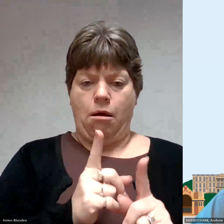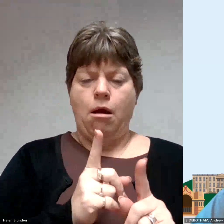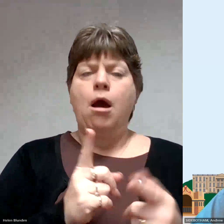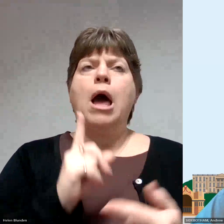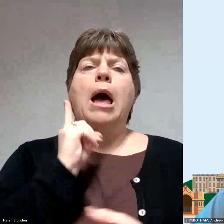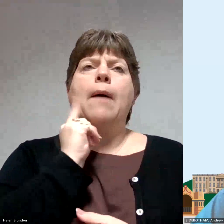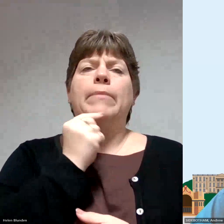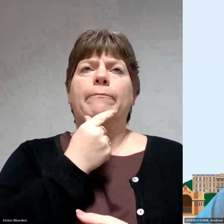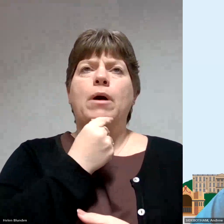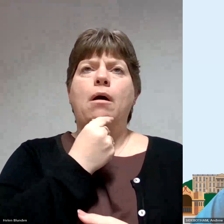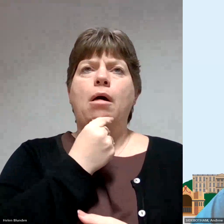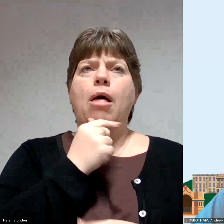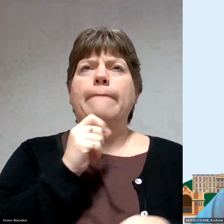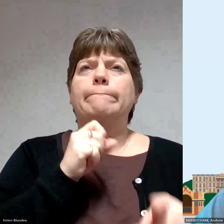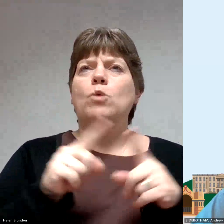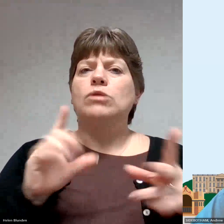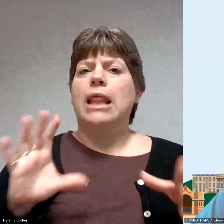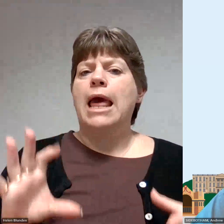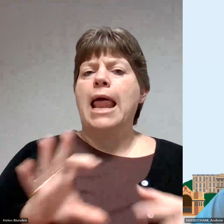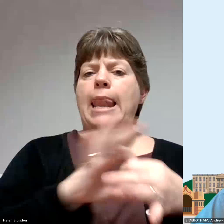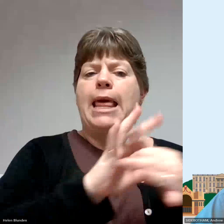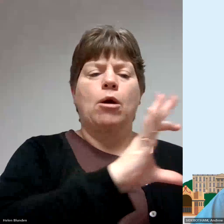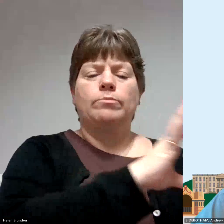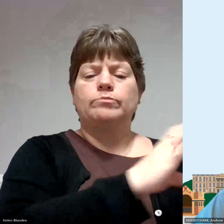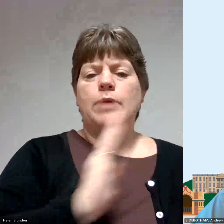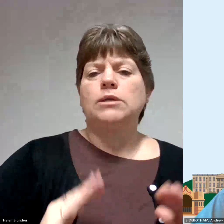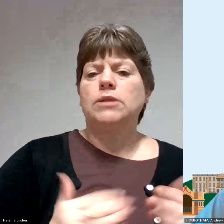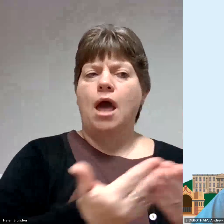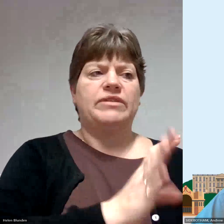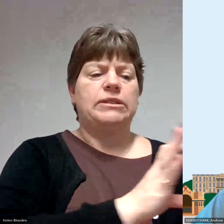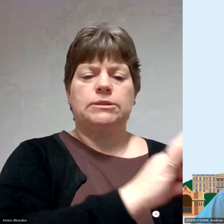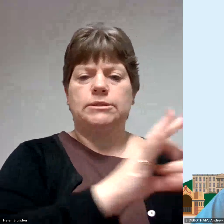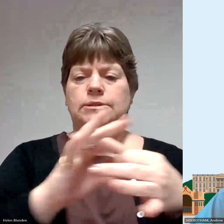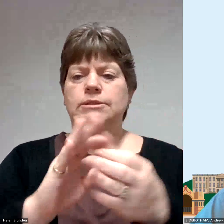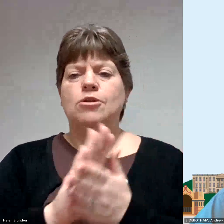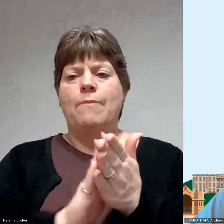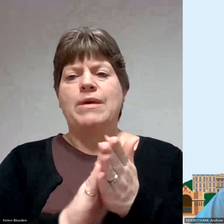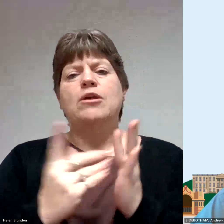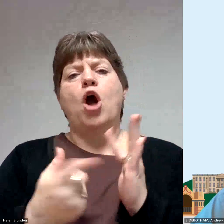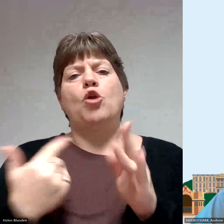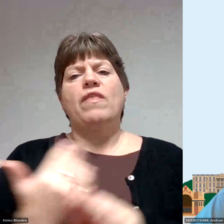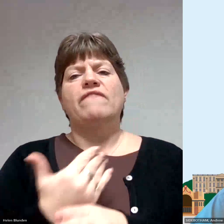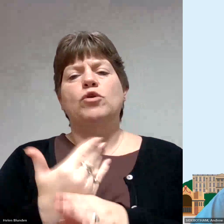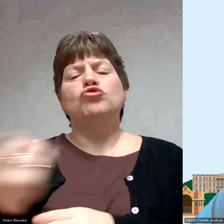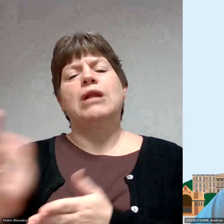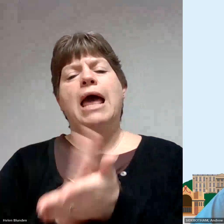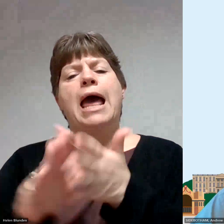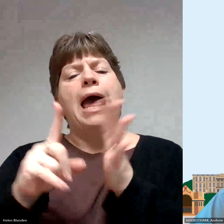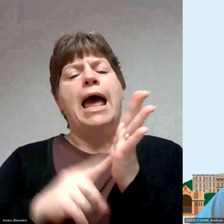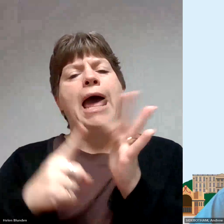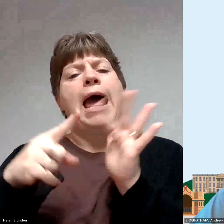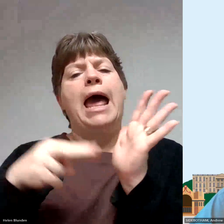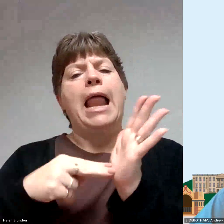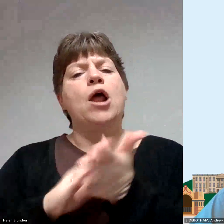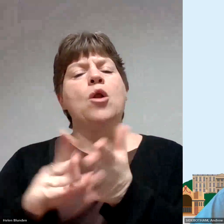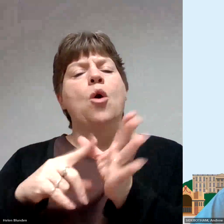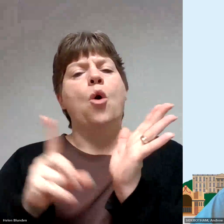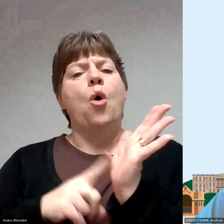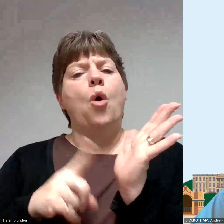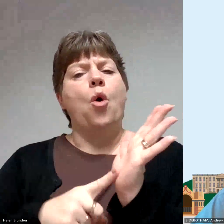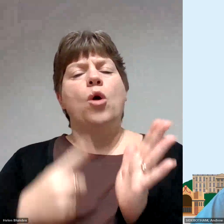people tend to link up services while we're here, so it serves another function as well. Helen Hall has said that she works for the Derbyshire Home